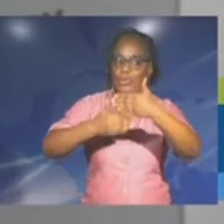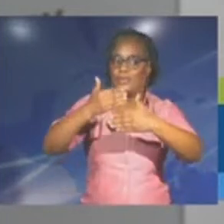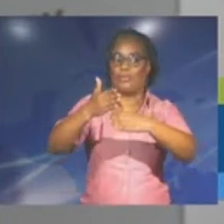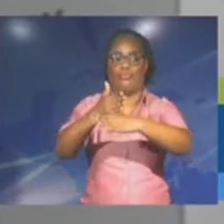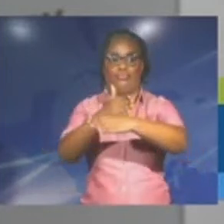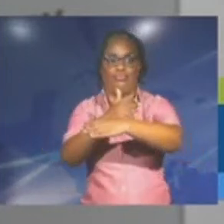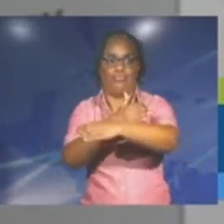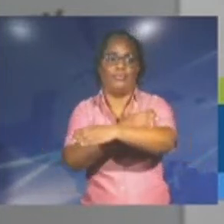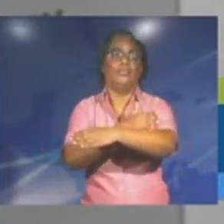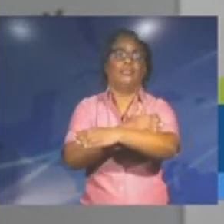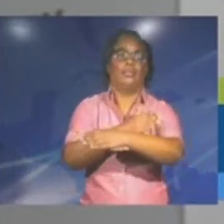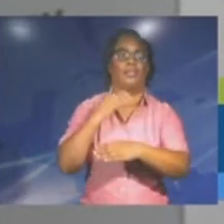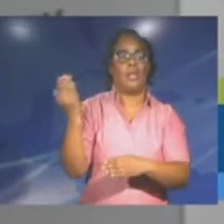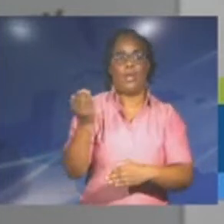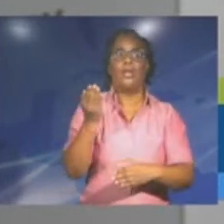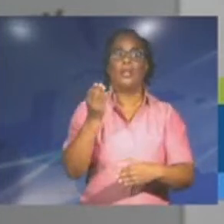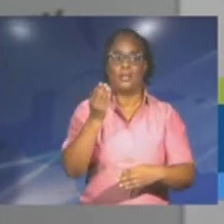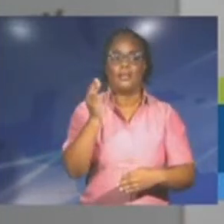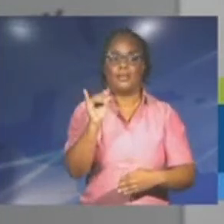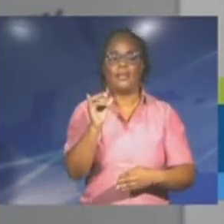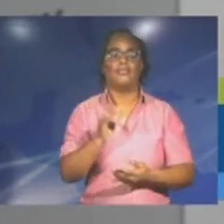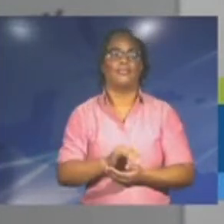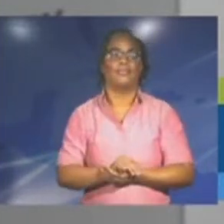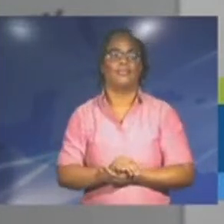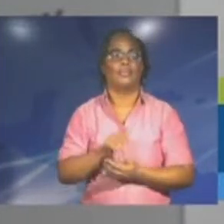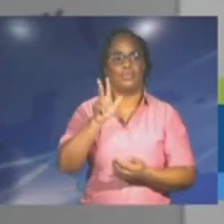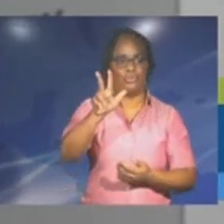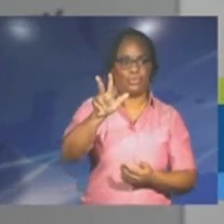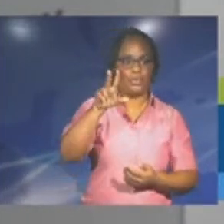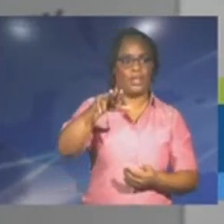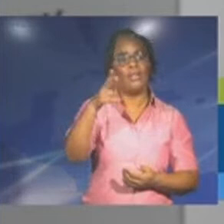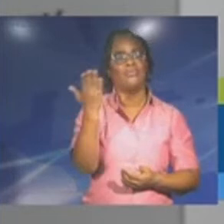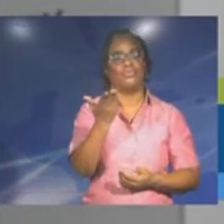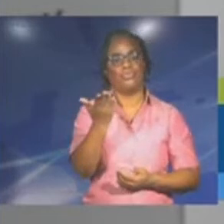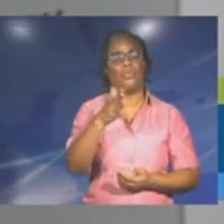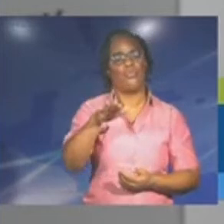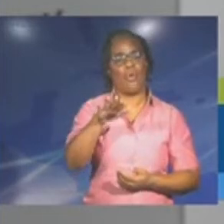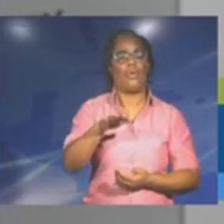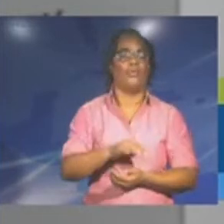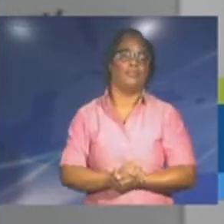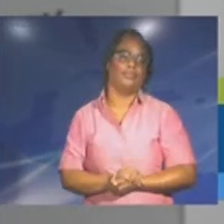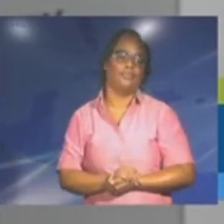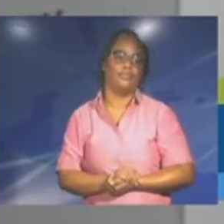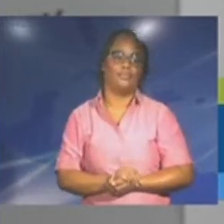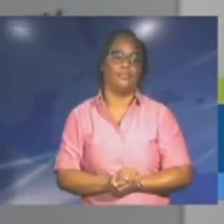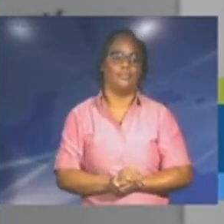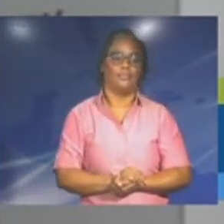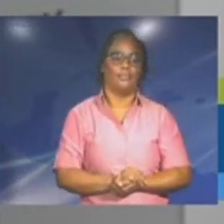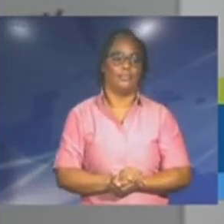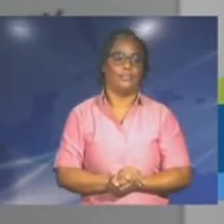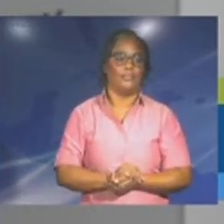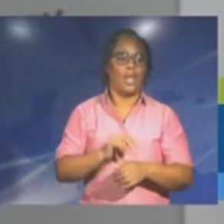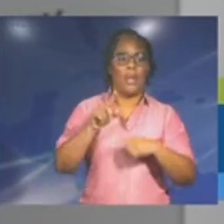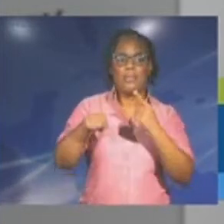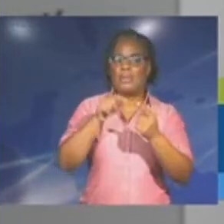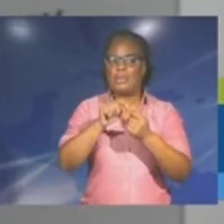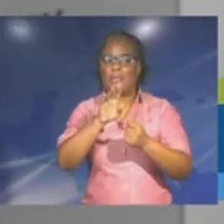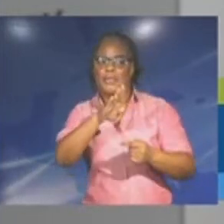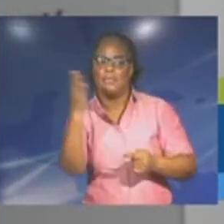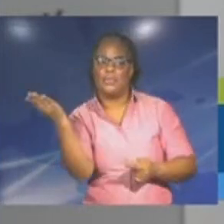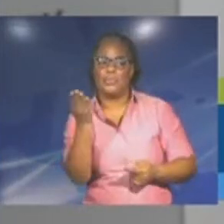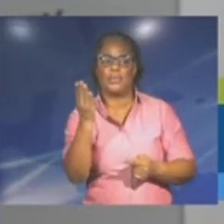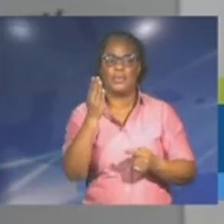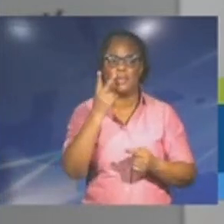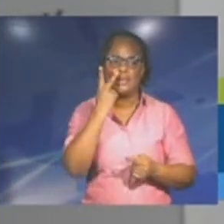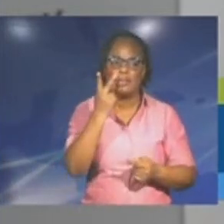gone to 2.76. So generally speaking, the types of deaths we are seeing, and this is what is coming to us from the clinicians,